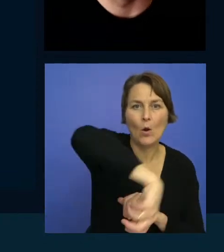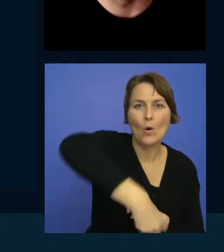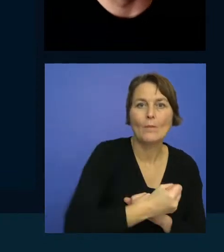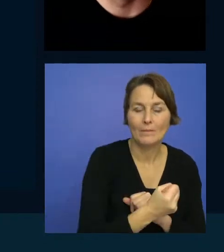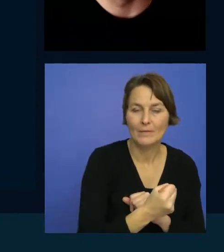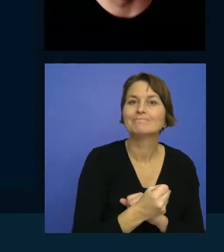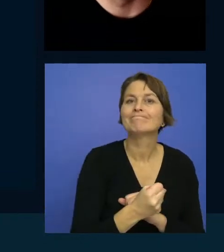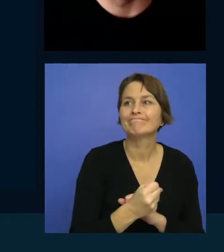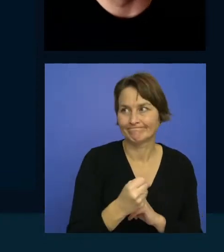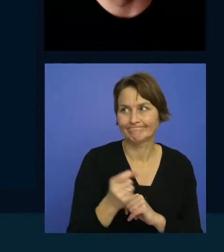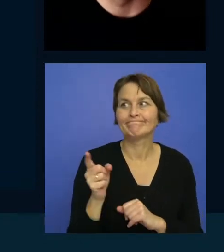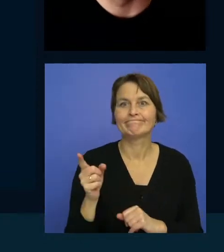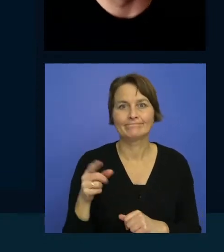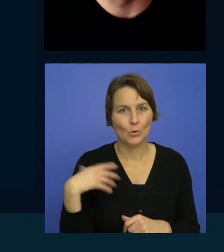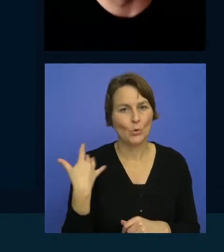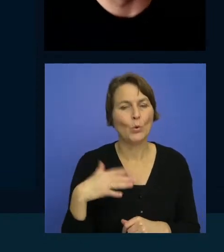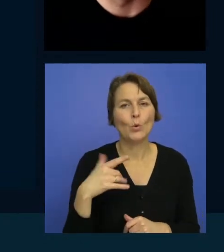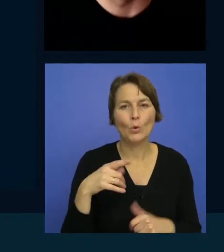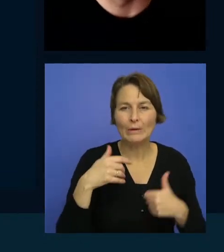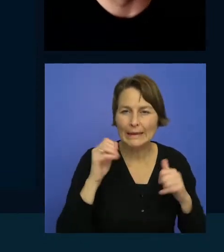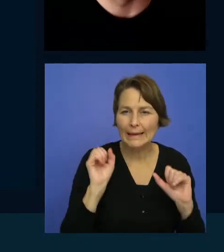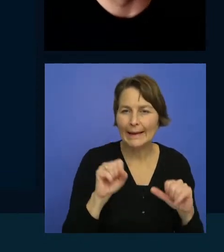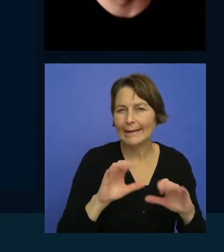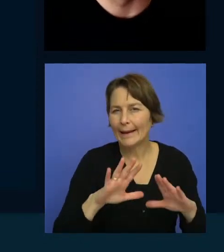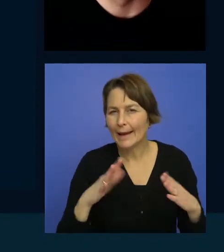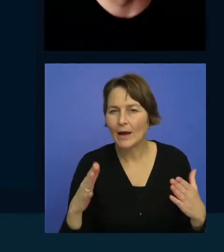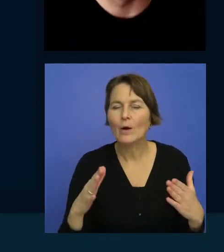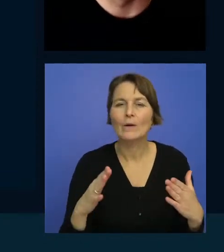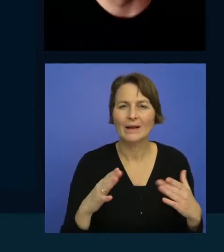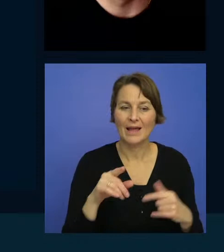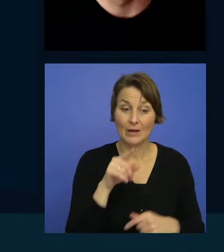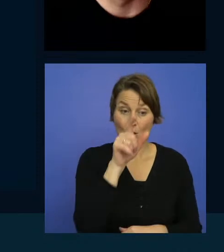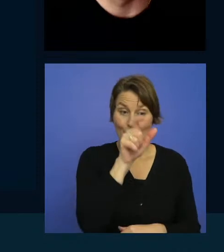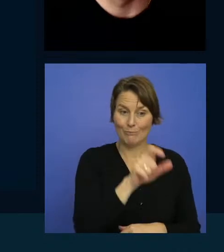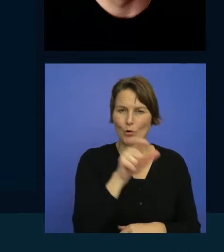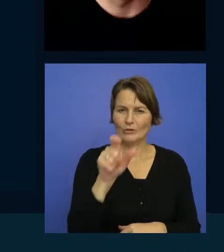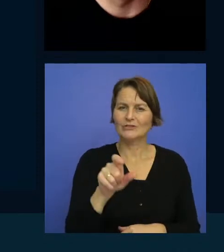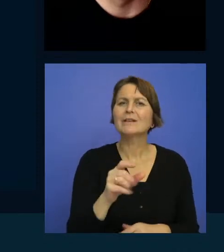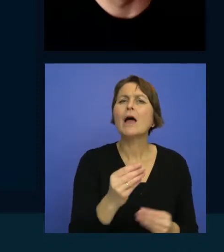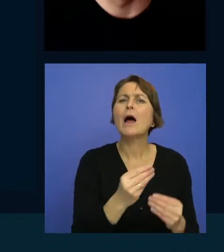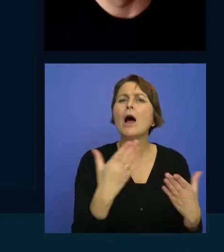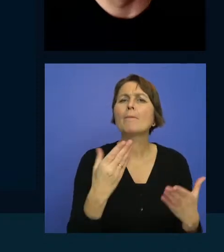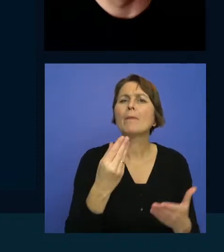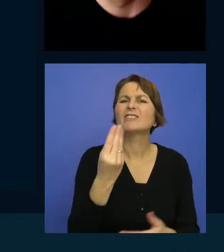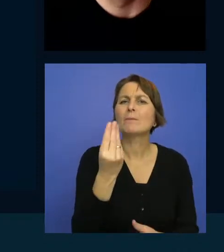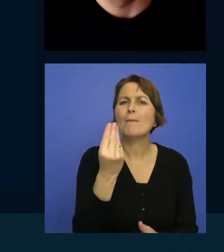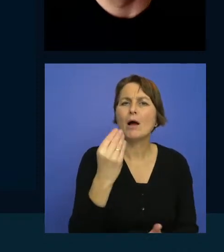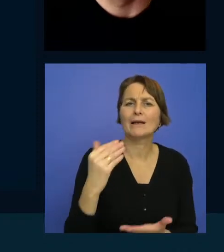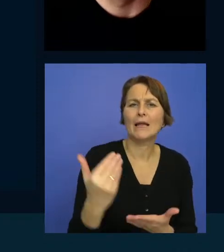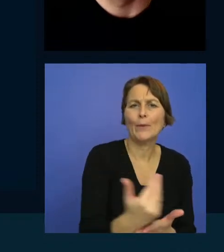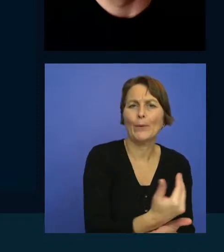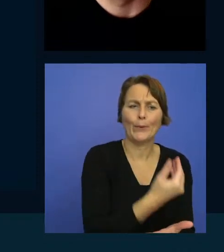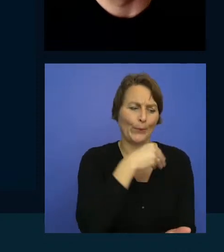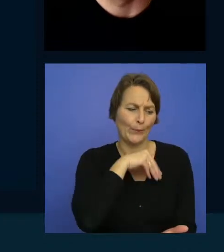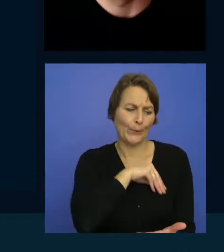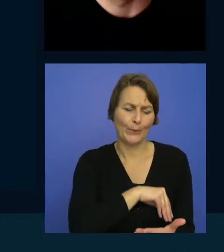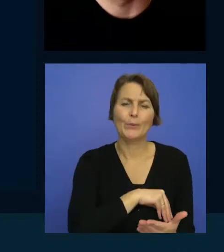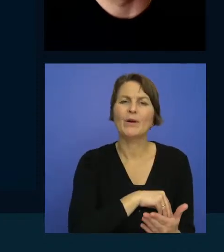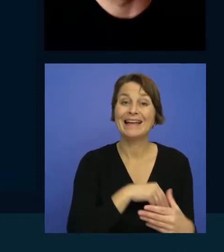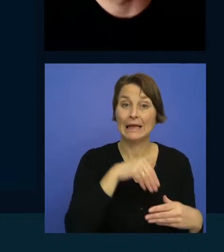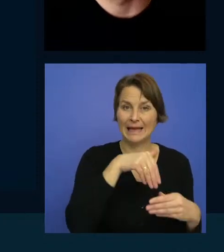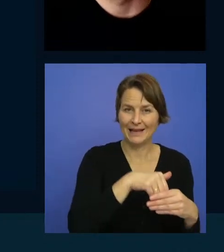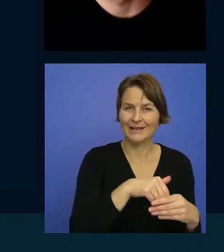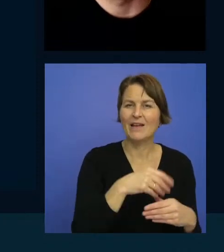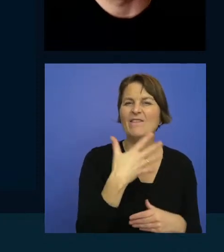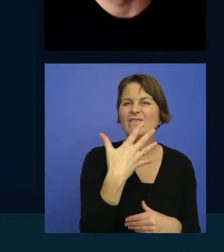correctly reconstruct the incomes of individuals within $5,000 for more than 20% of the